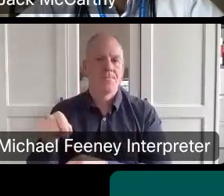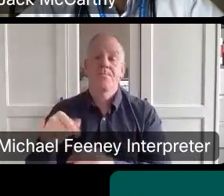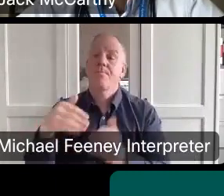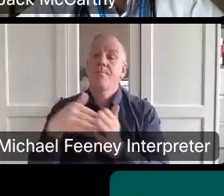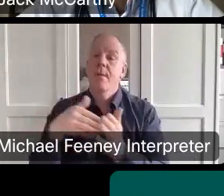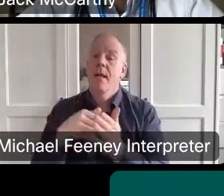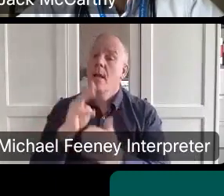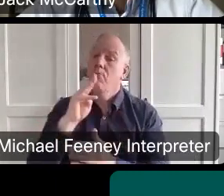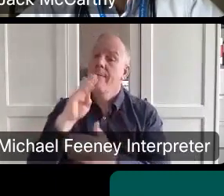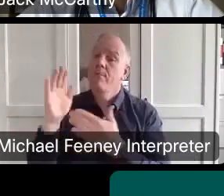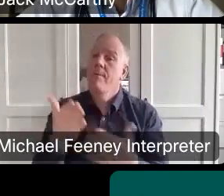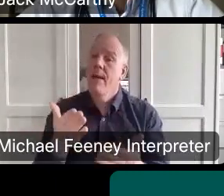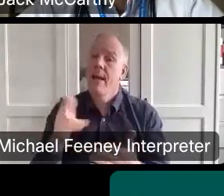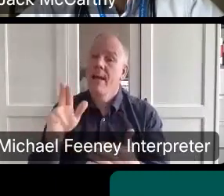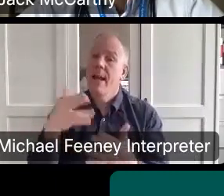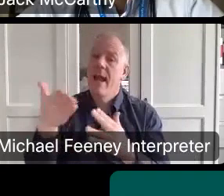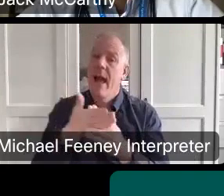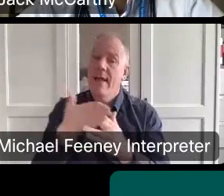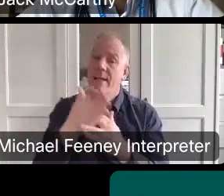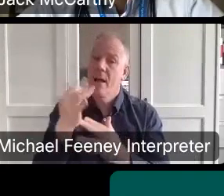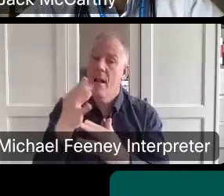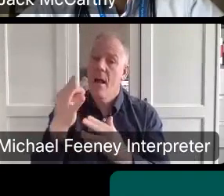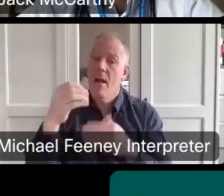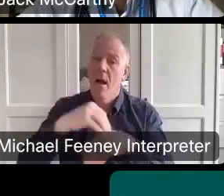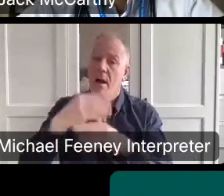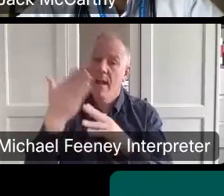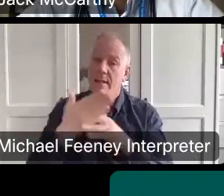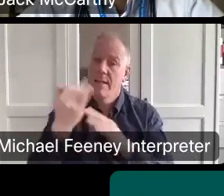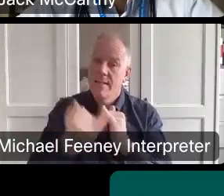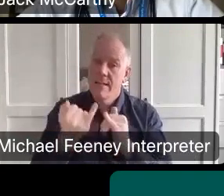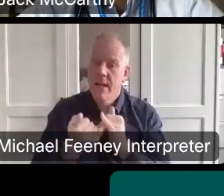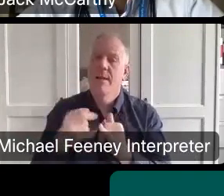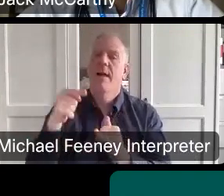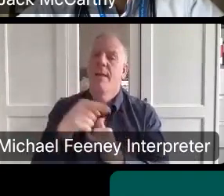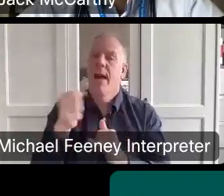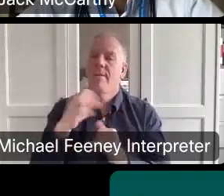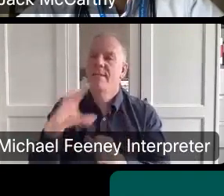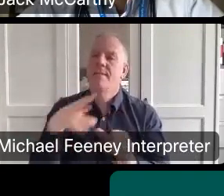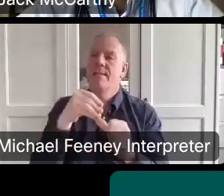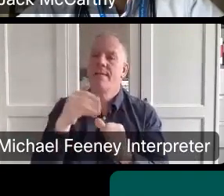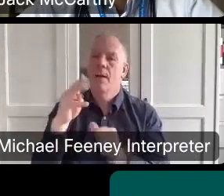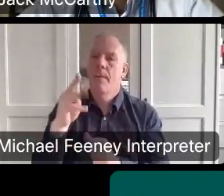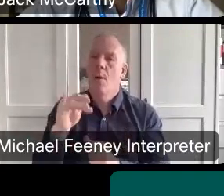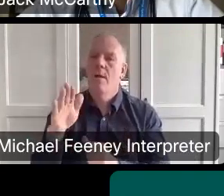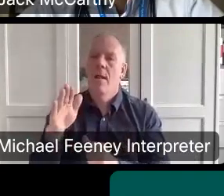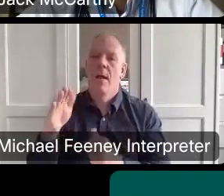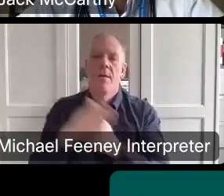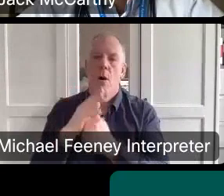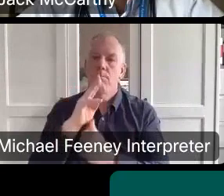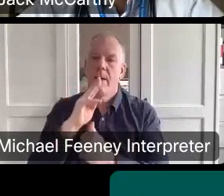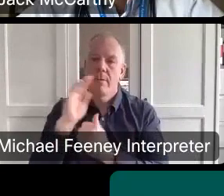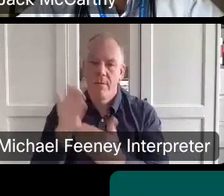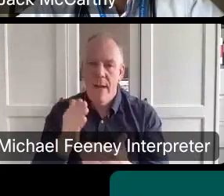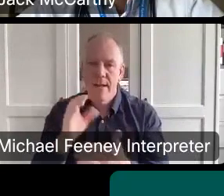private providers don't have login details to the system, they are building a specific portal. So private